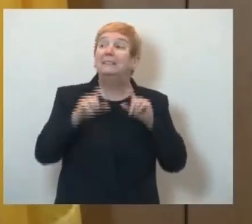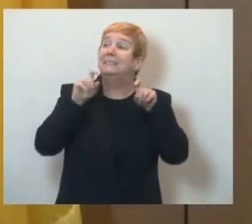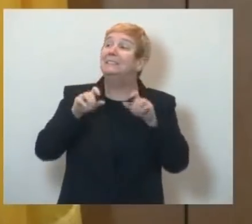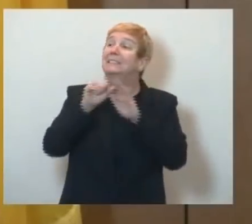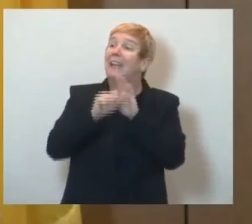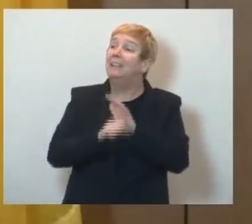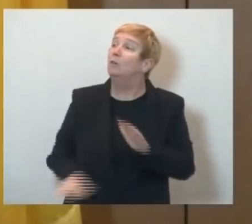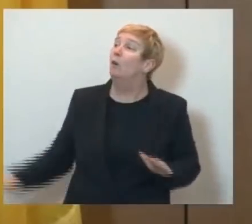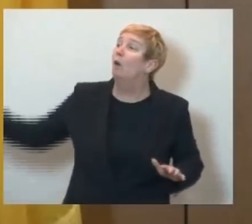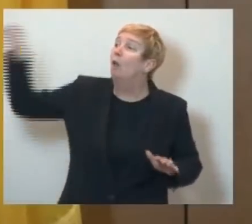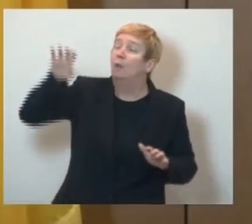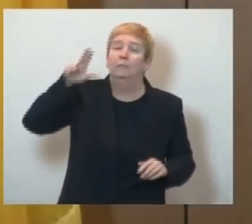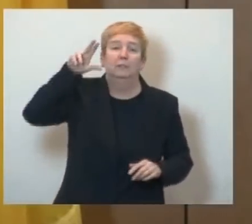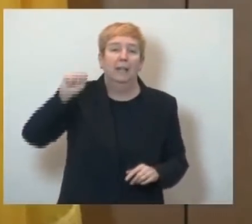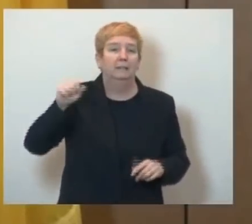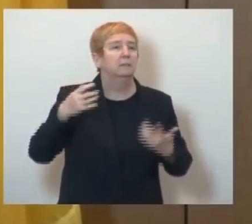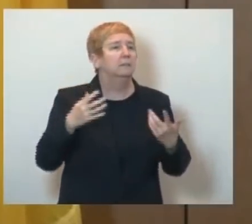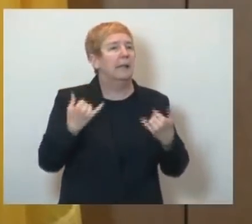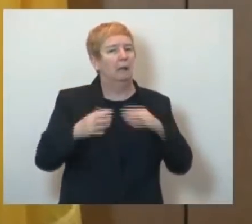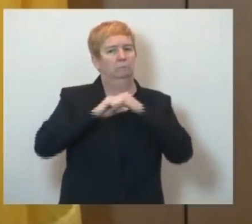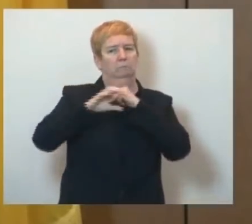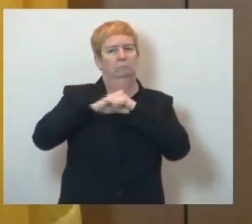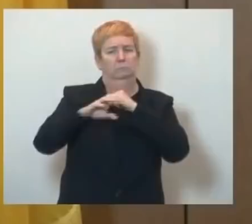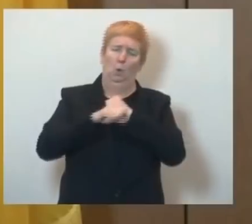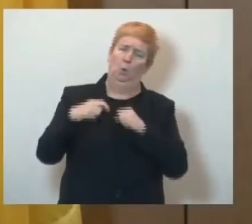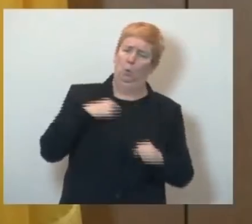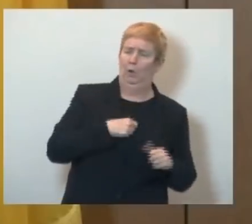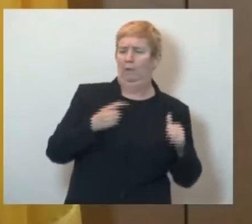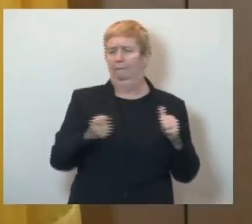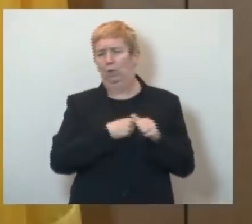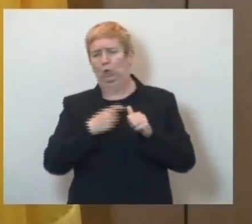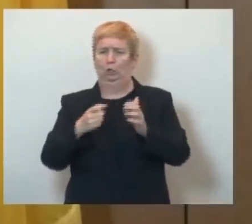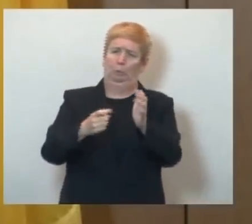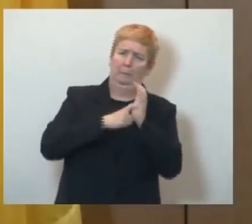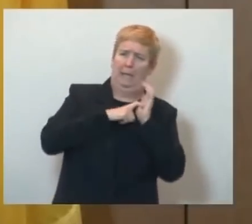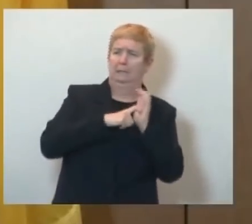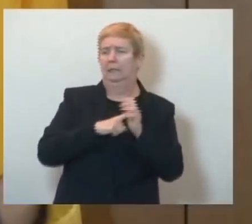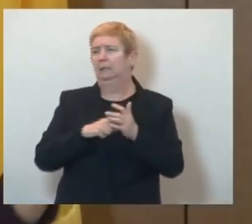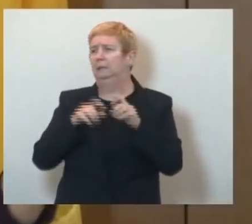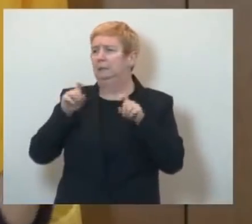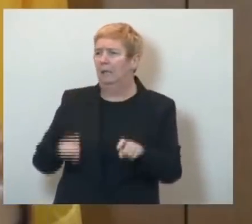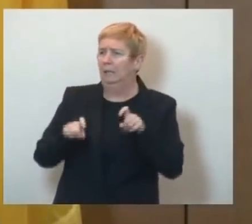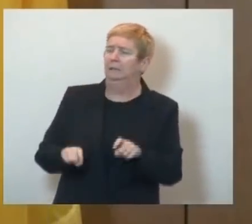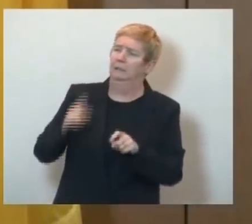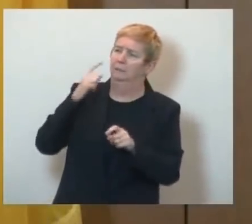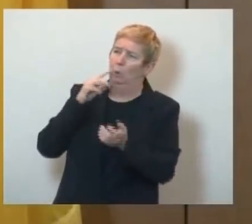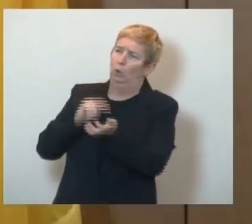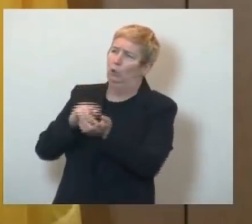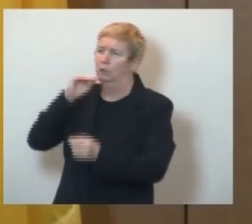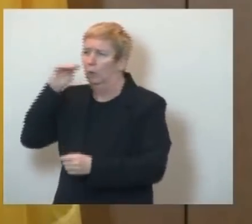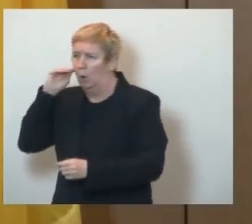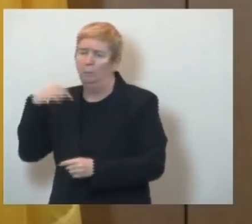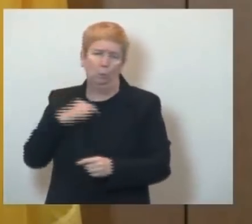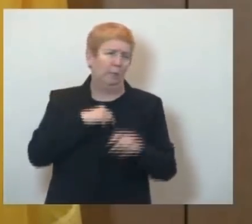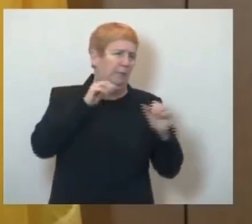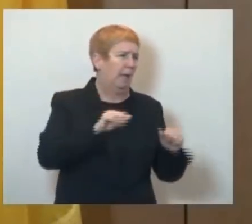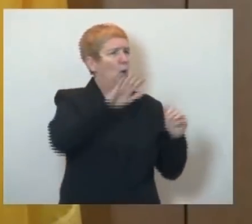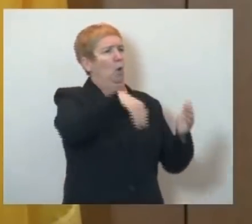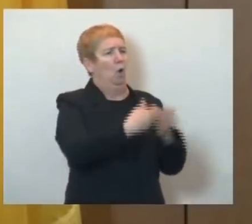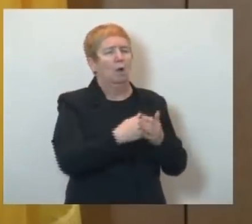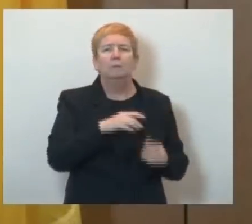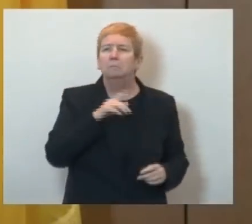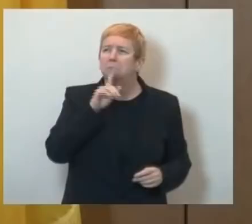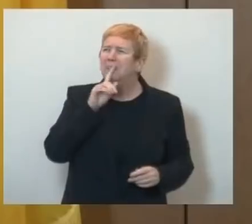country. We're the first in the country to mandate testing for nursing homes, or we can do it universally, or we can, and again, this should not